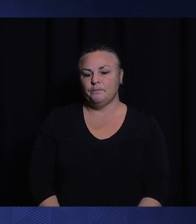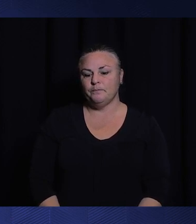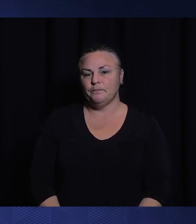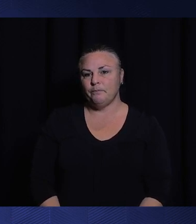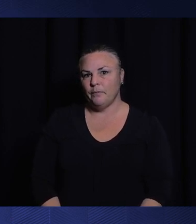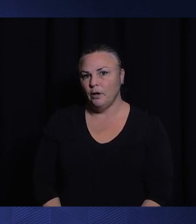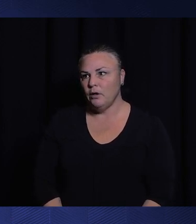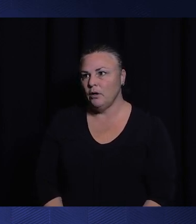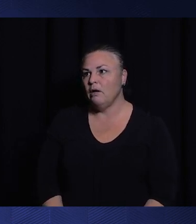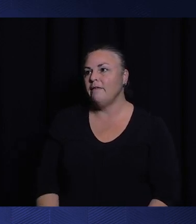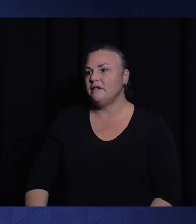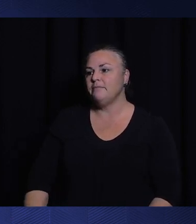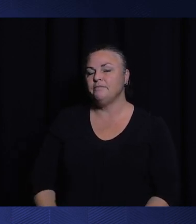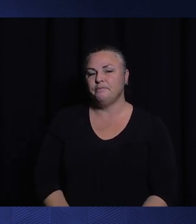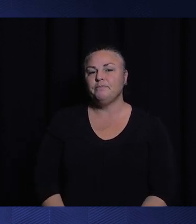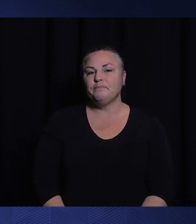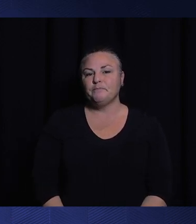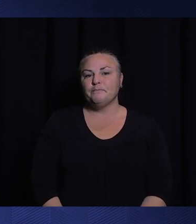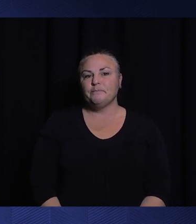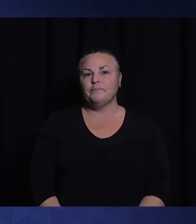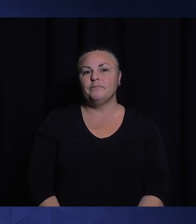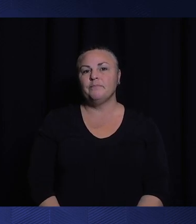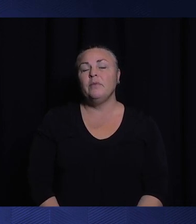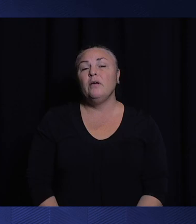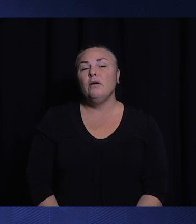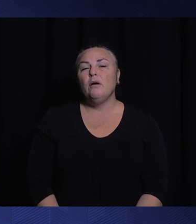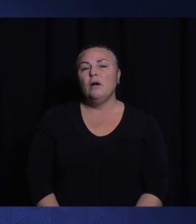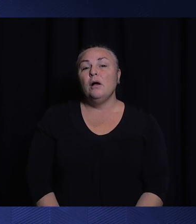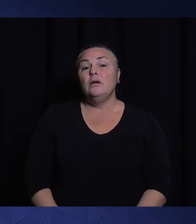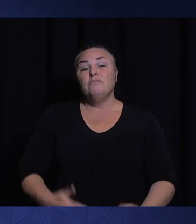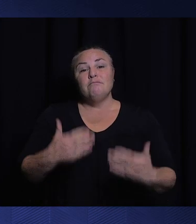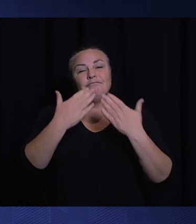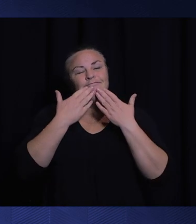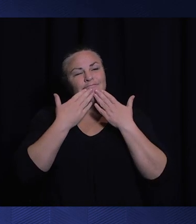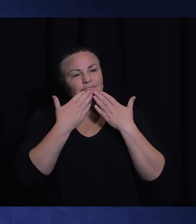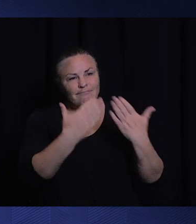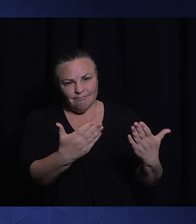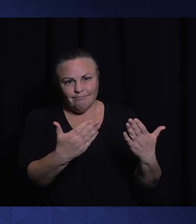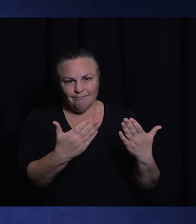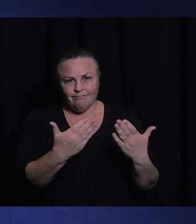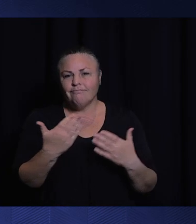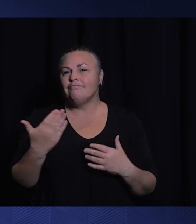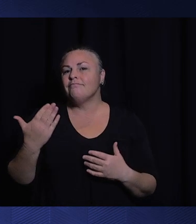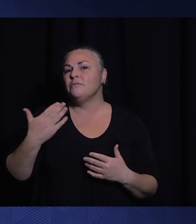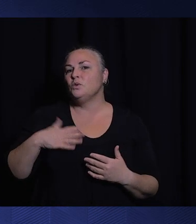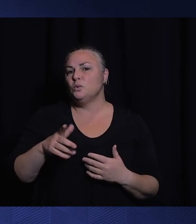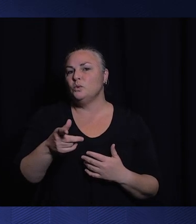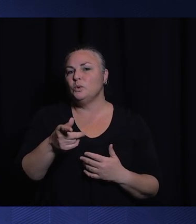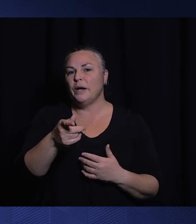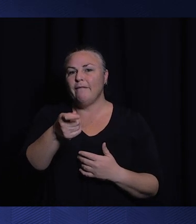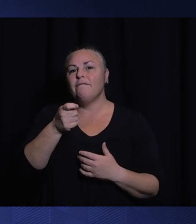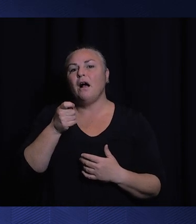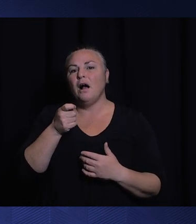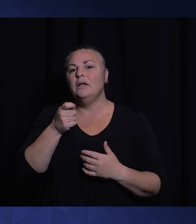Thank you, Mr. Spister. I would like to first invite Ms. Narendra Panmani to really speak about implementation of